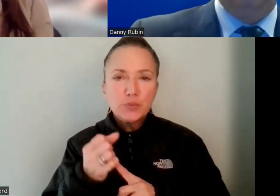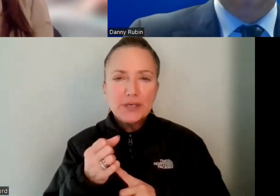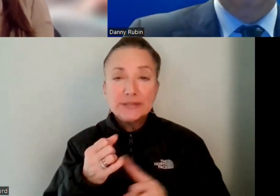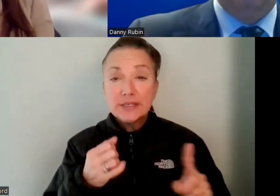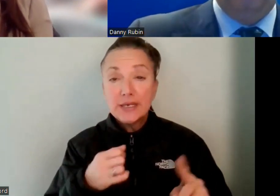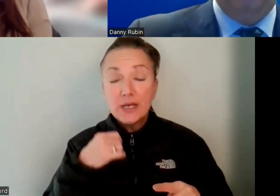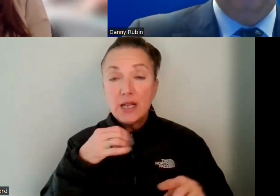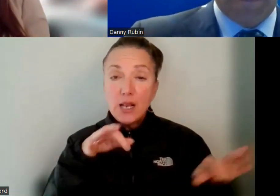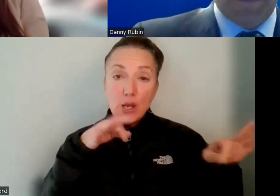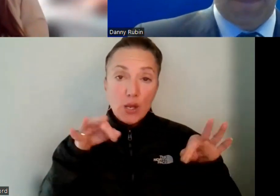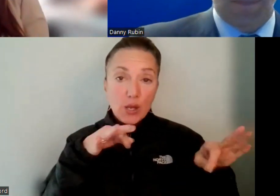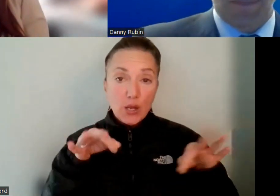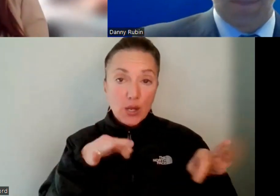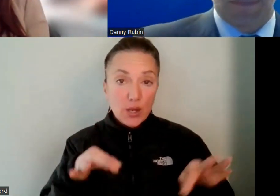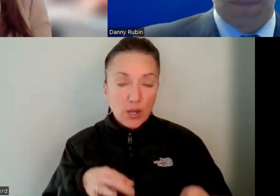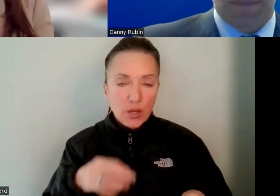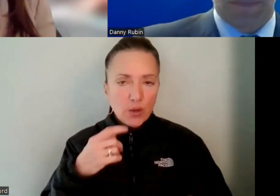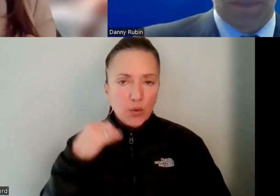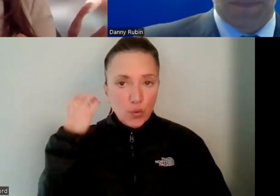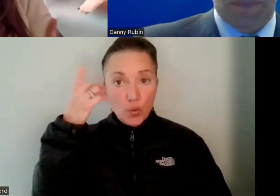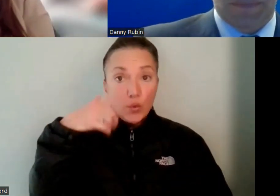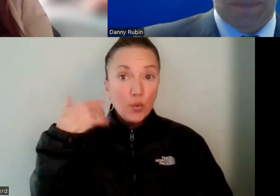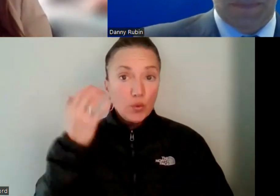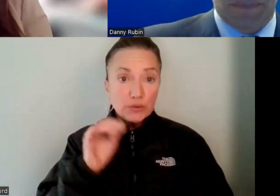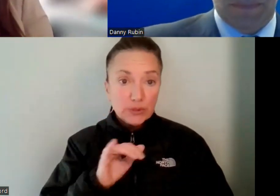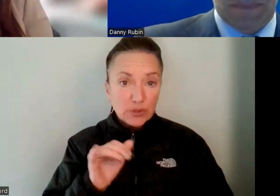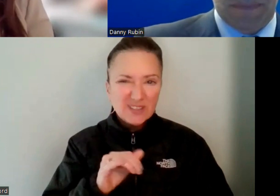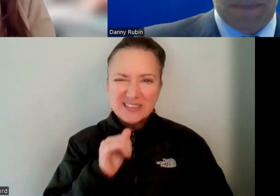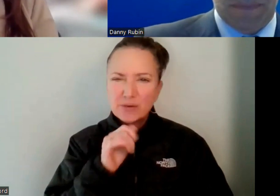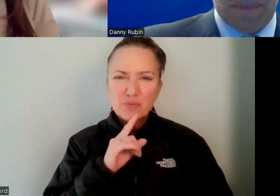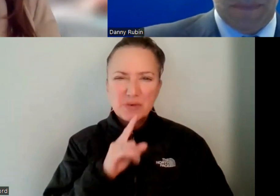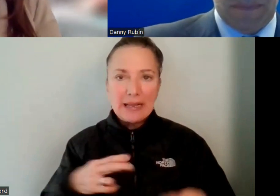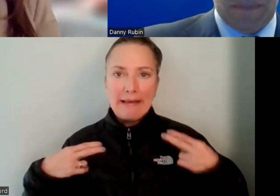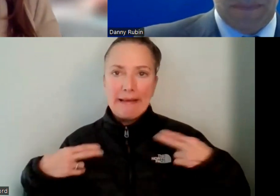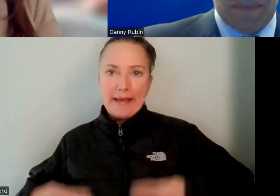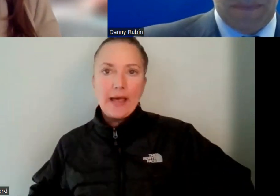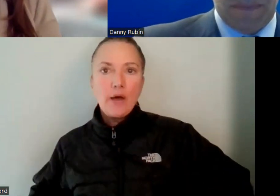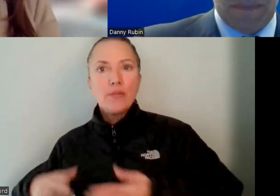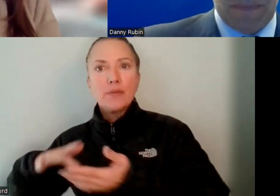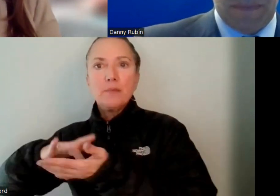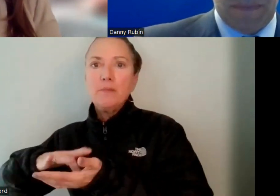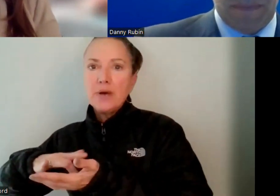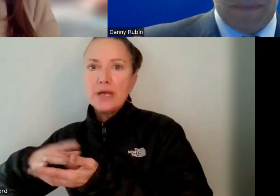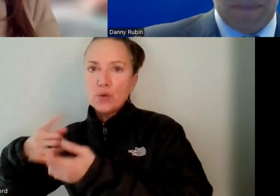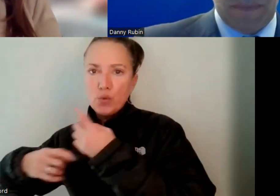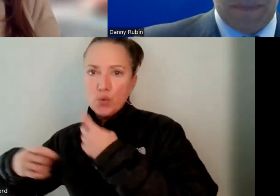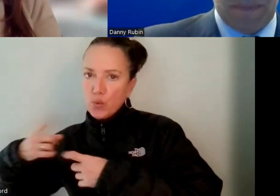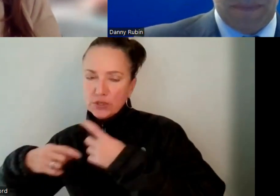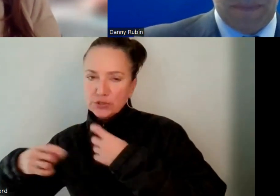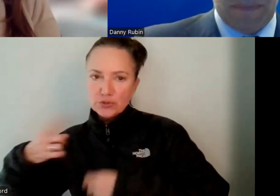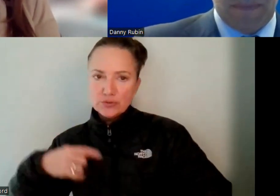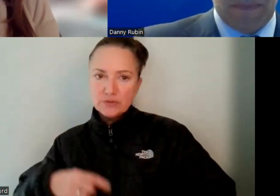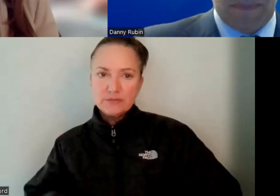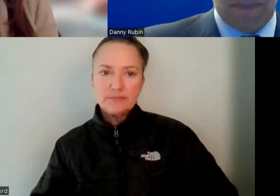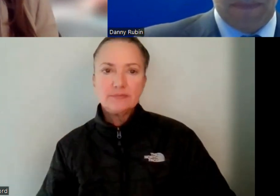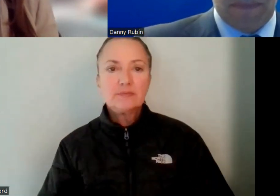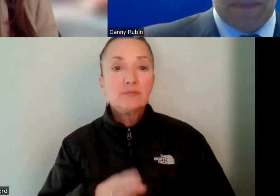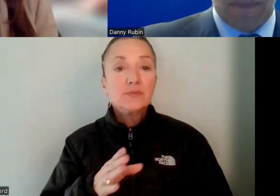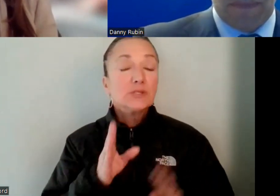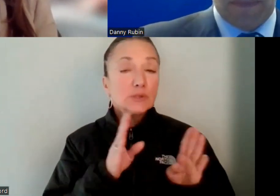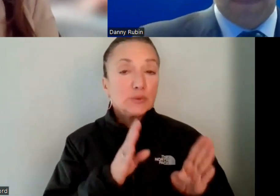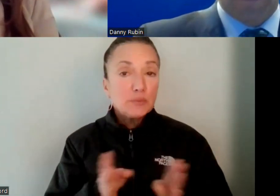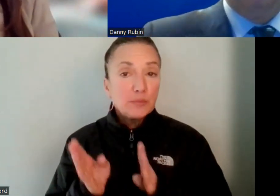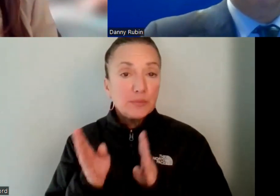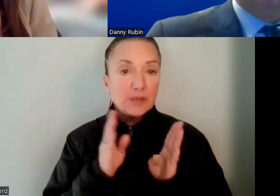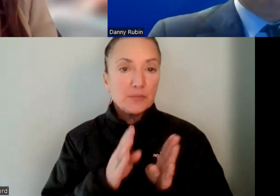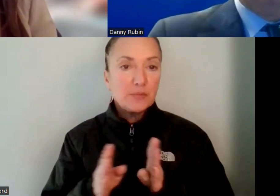than medical or like healthcare questions. So I would suggest you to just be prepared